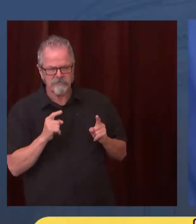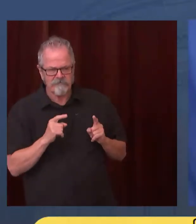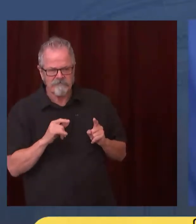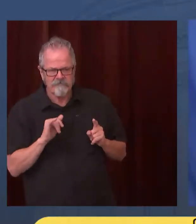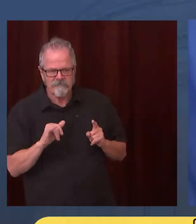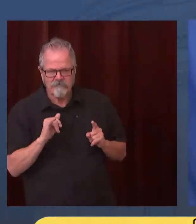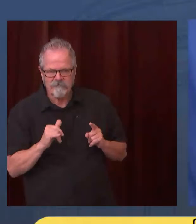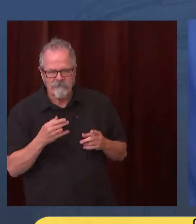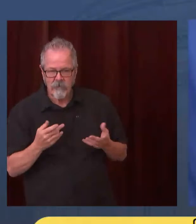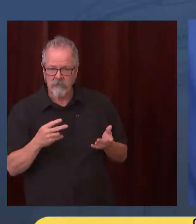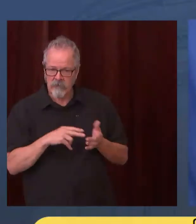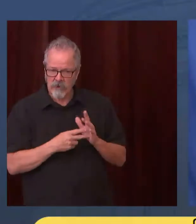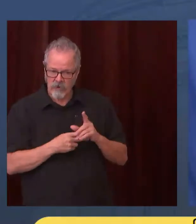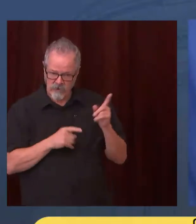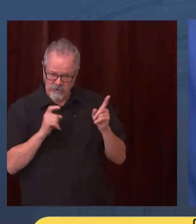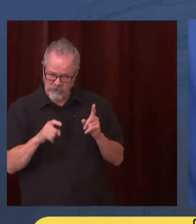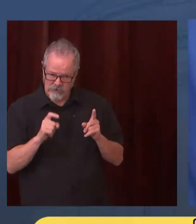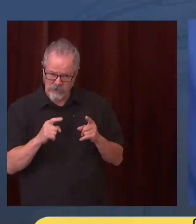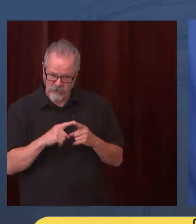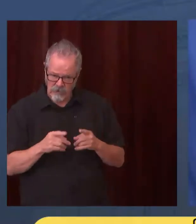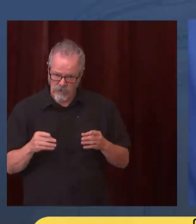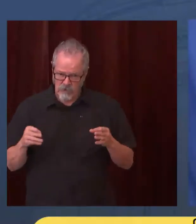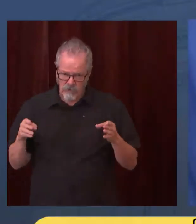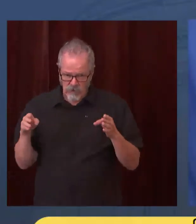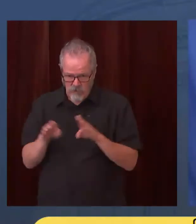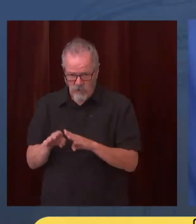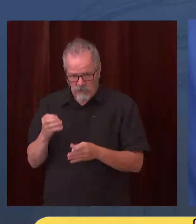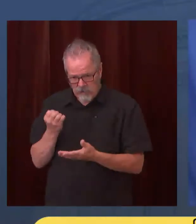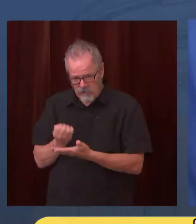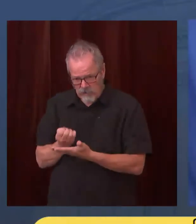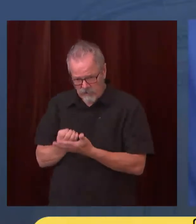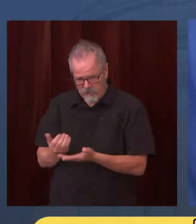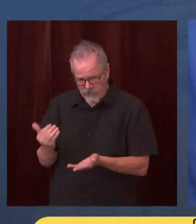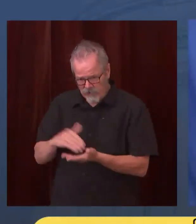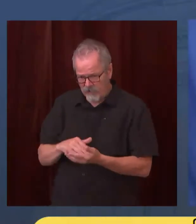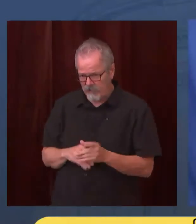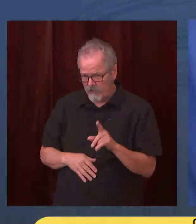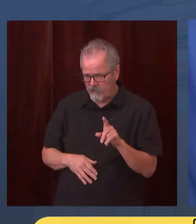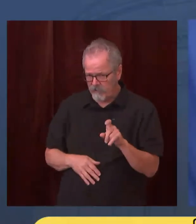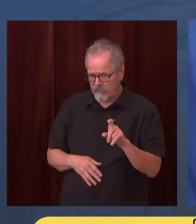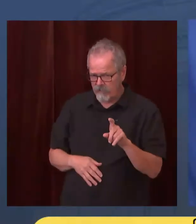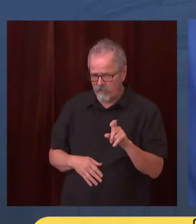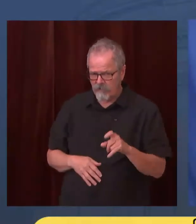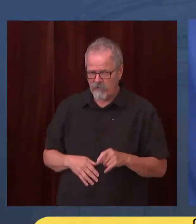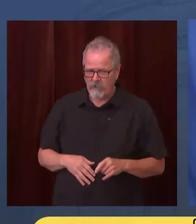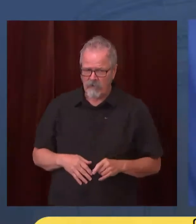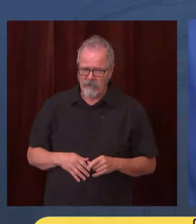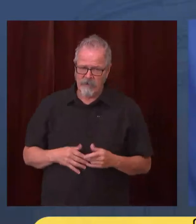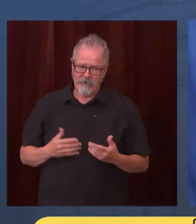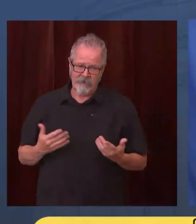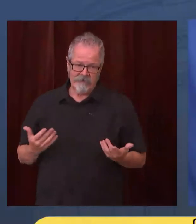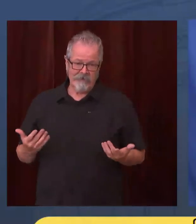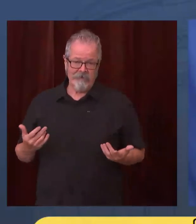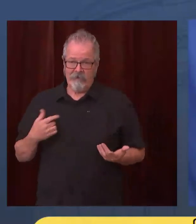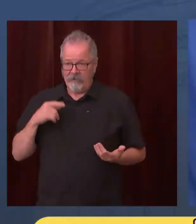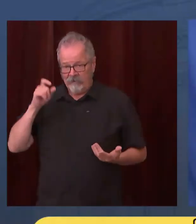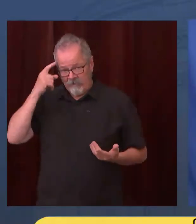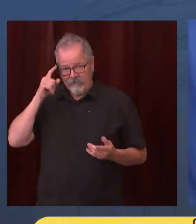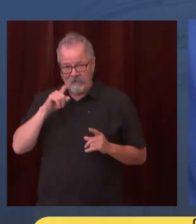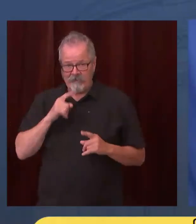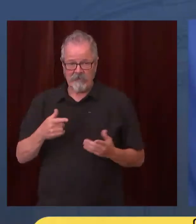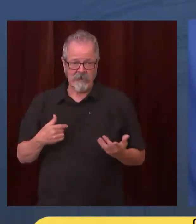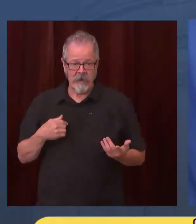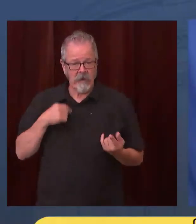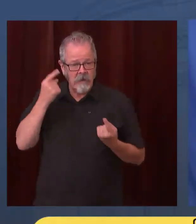a half, we're taking nothing off the table. We have no plans to do that. We're not considering to do that. But you can't